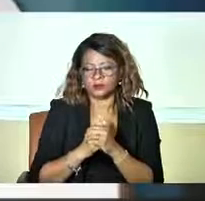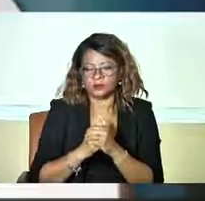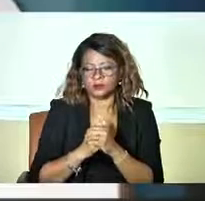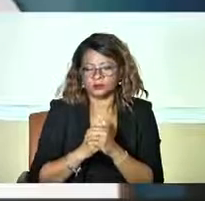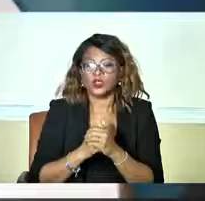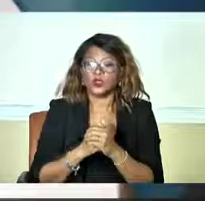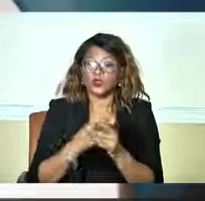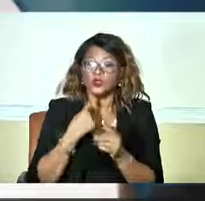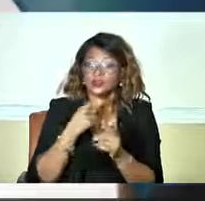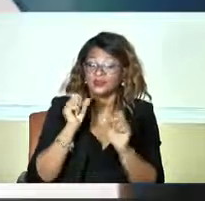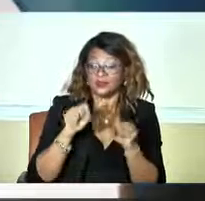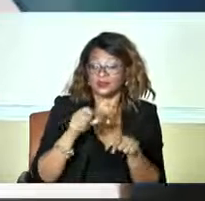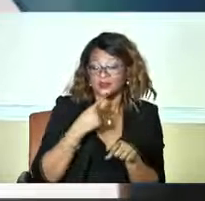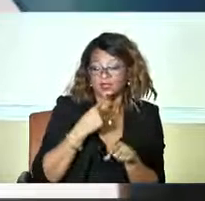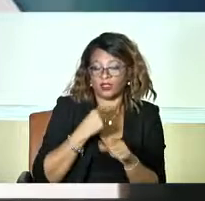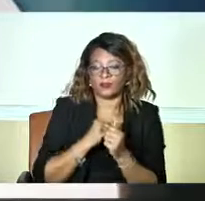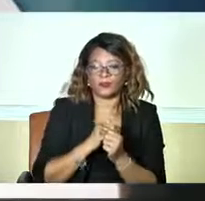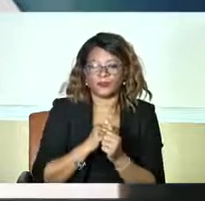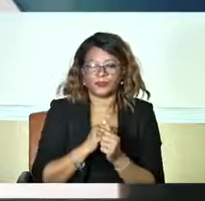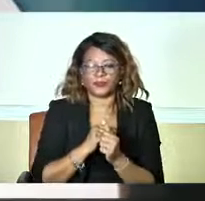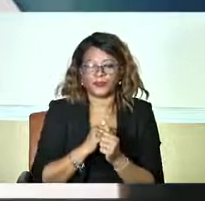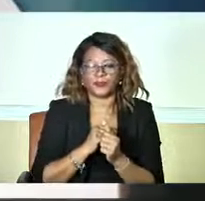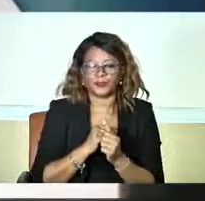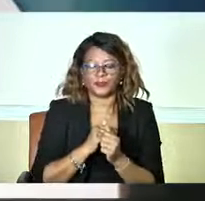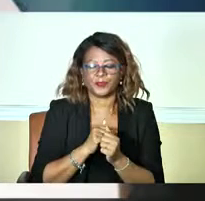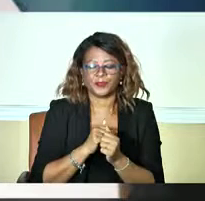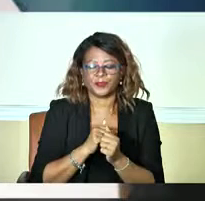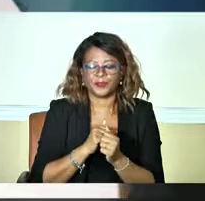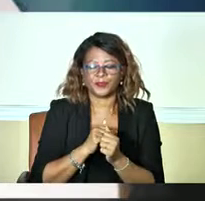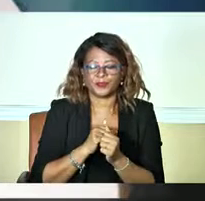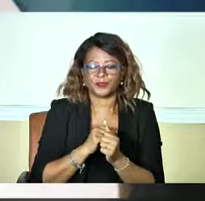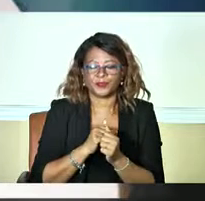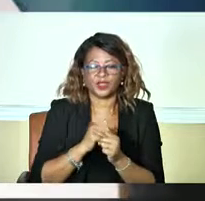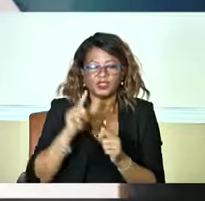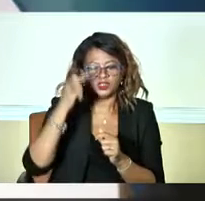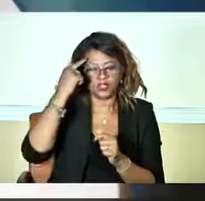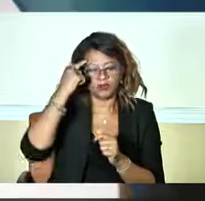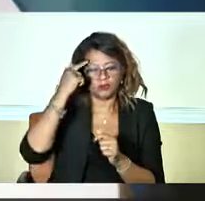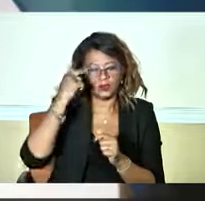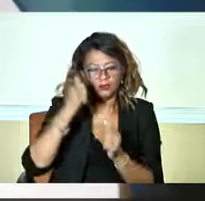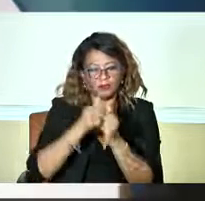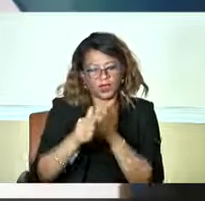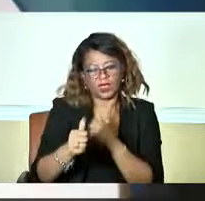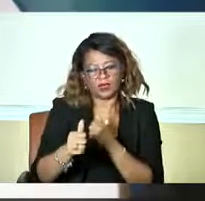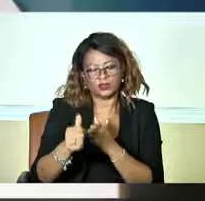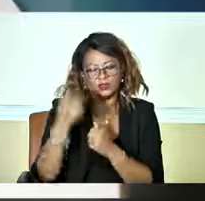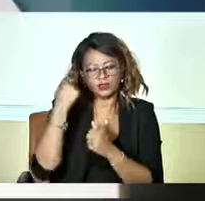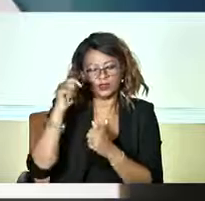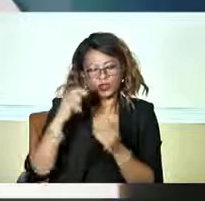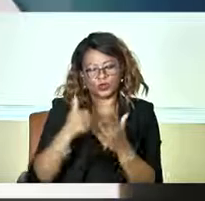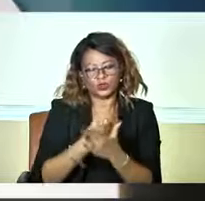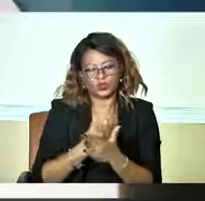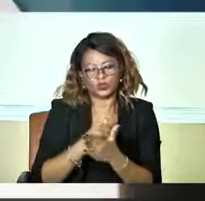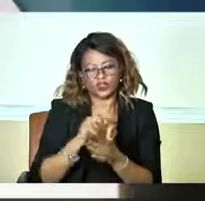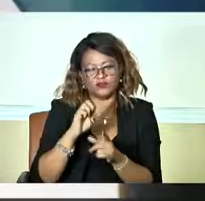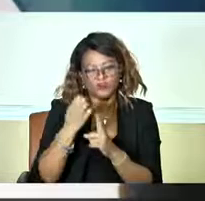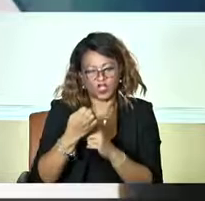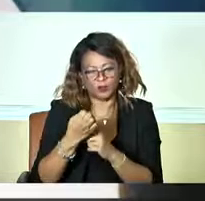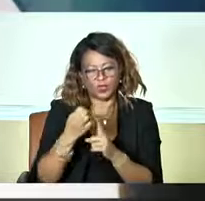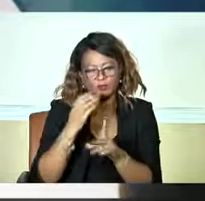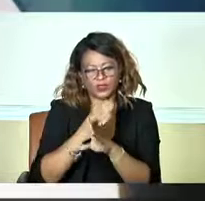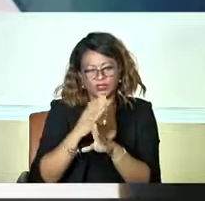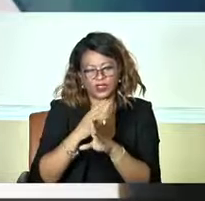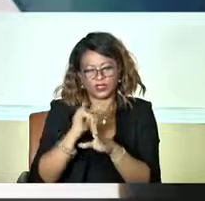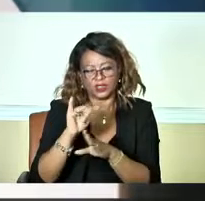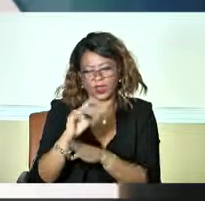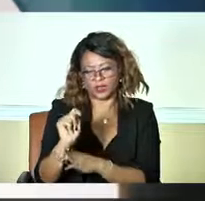What I can tell you is that the government passed the new Environmental Protection